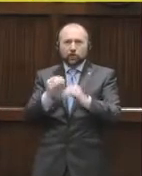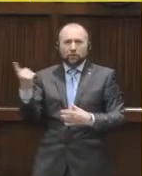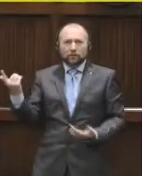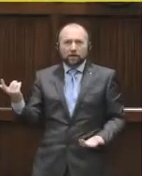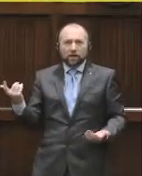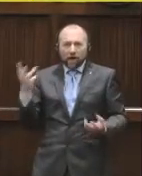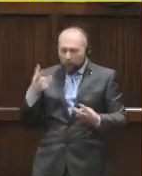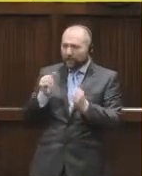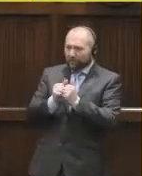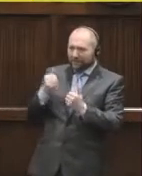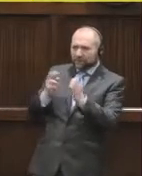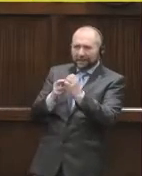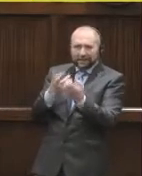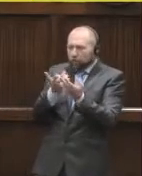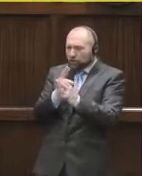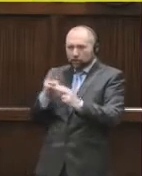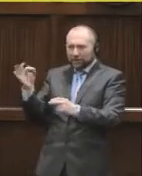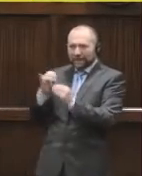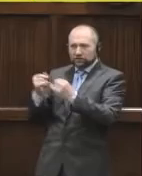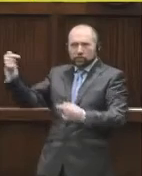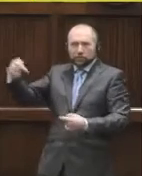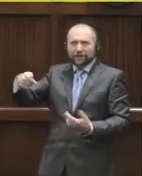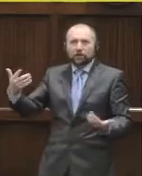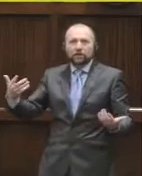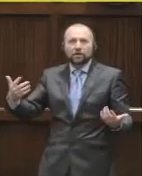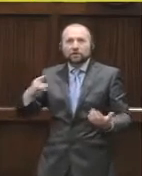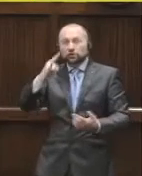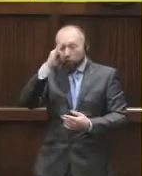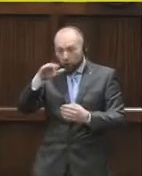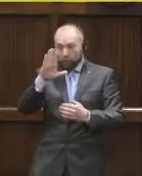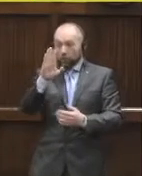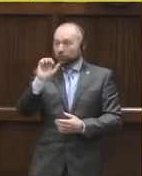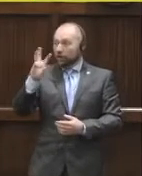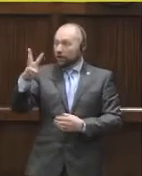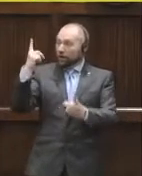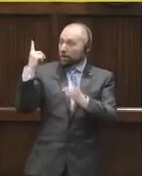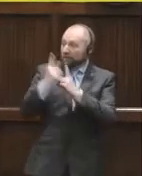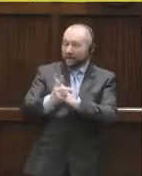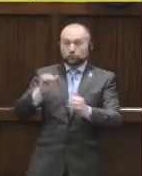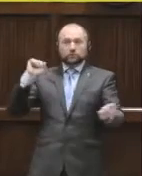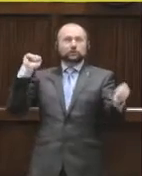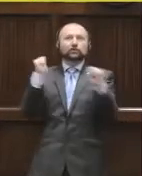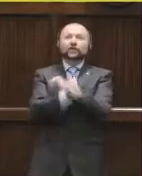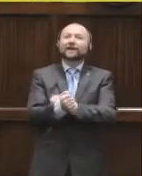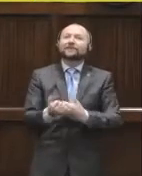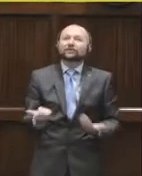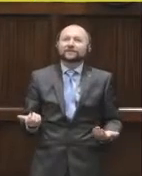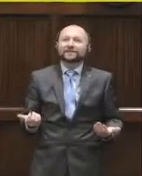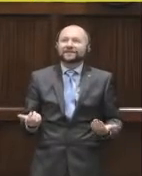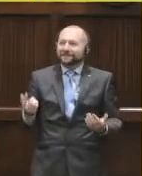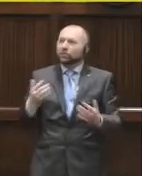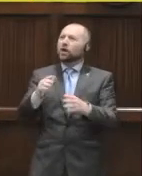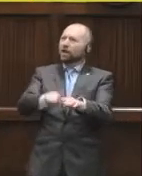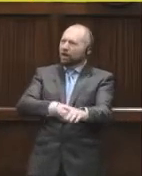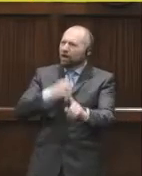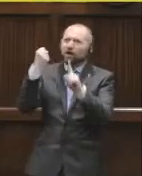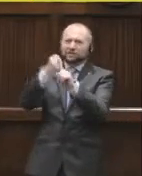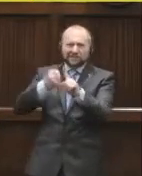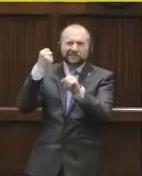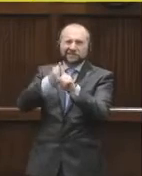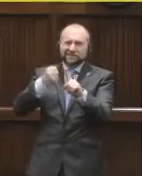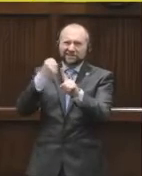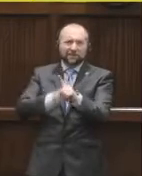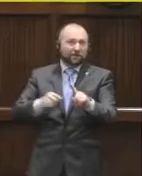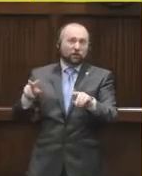this bill that is all going to change. Today is a very significant day after a very long campaign